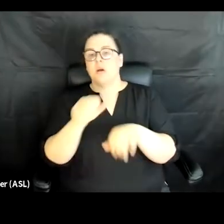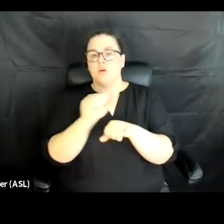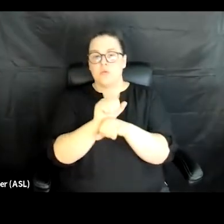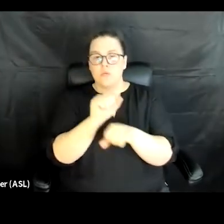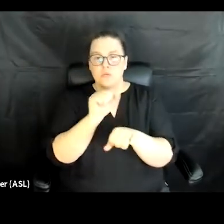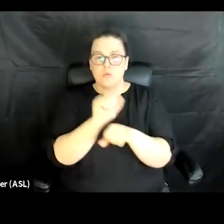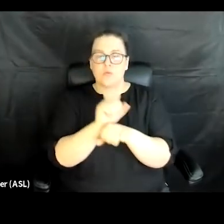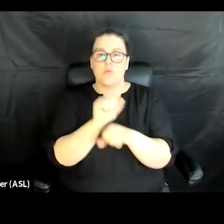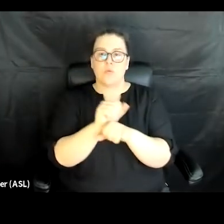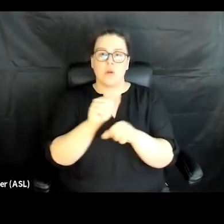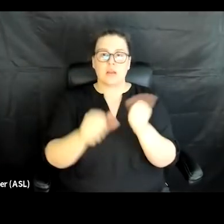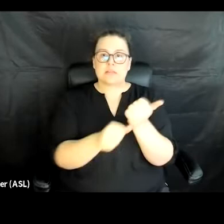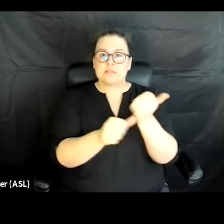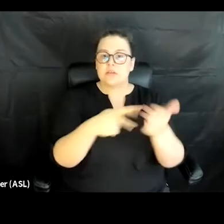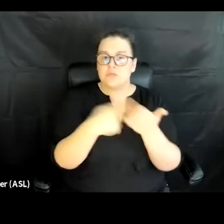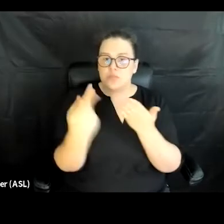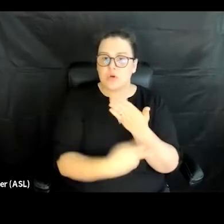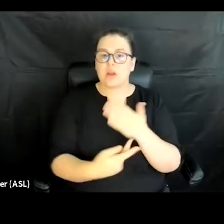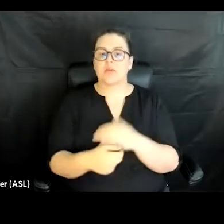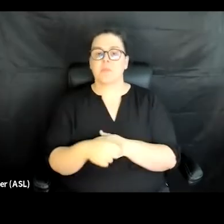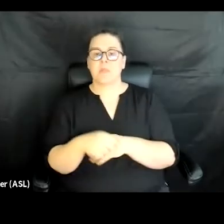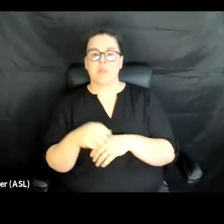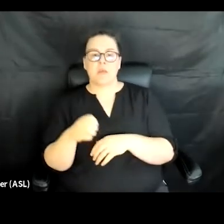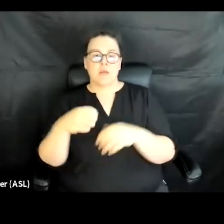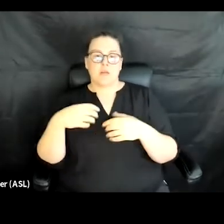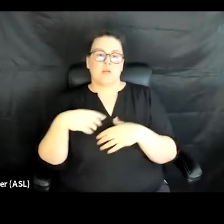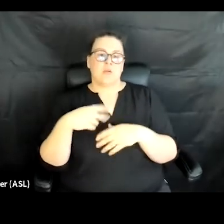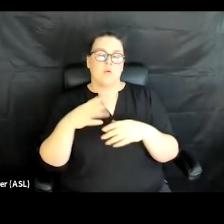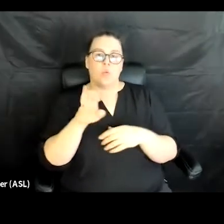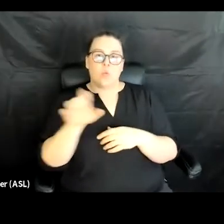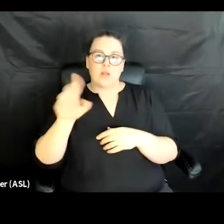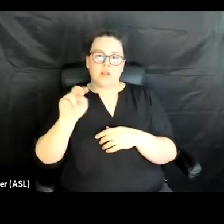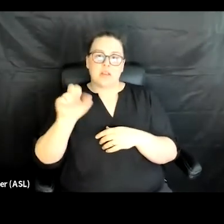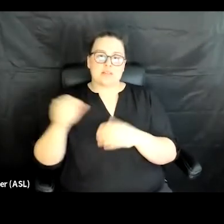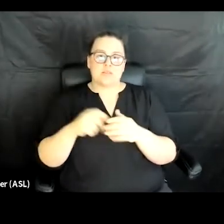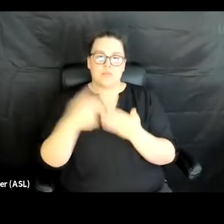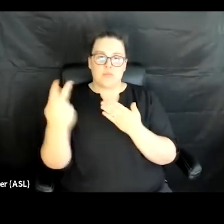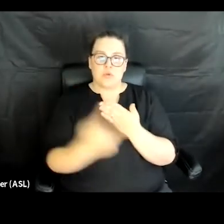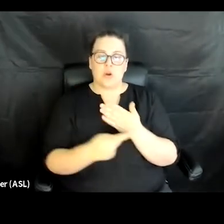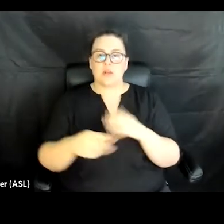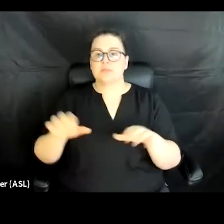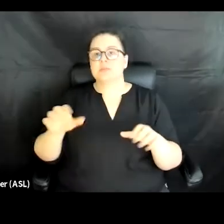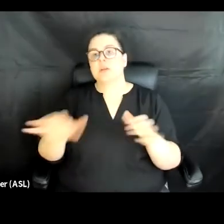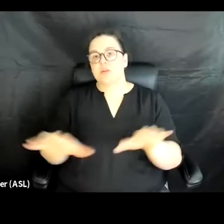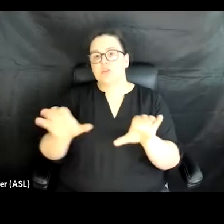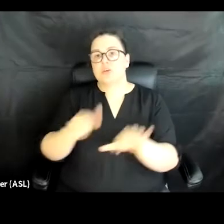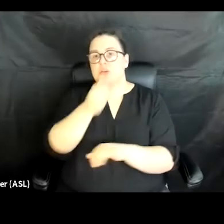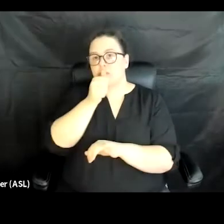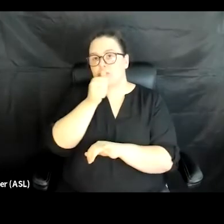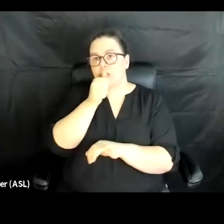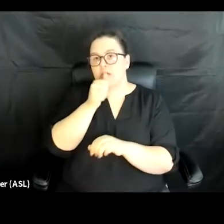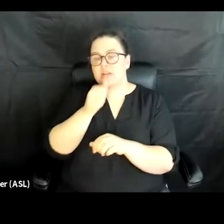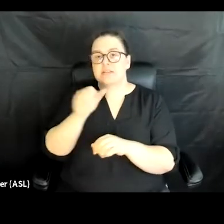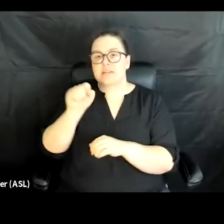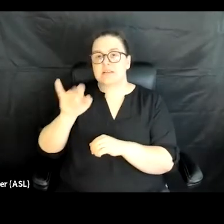state employees, as well as encouraging through tax incentives or other strategies, encouraging private sector employers to offer those same types